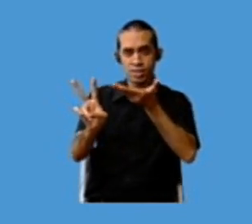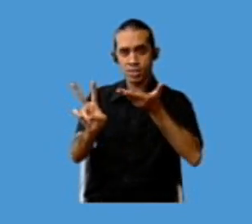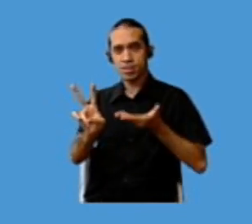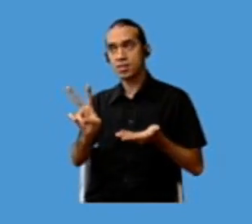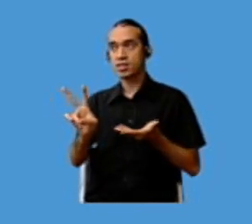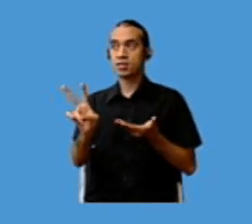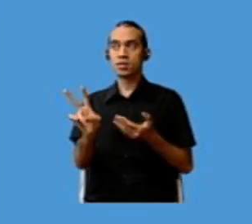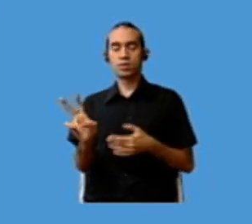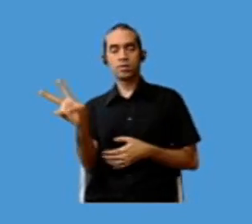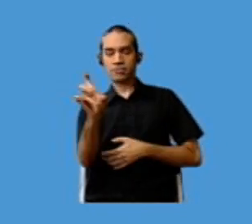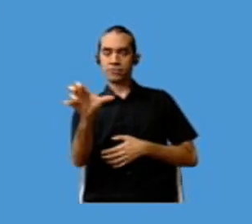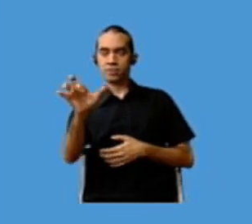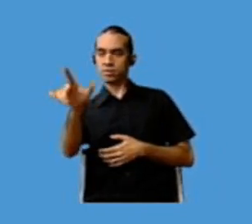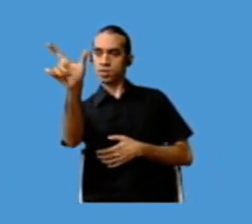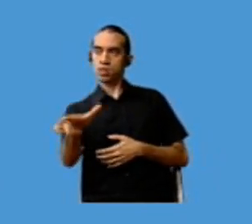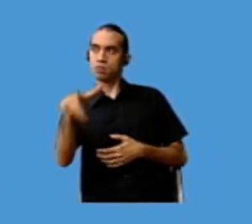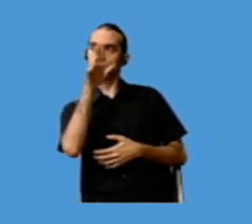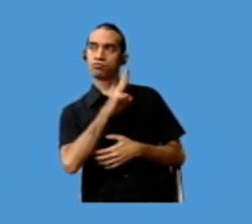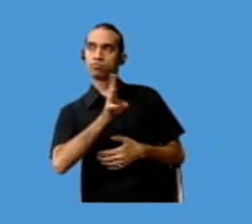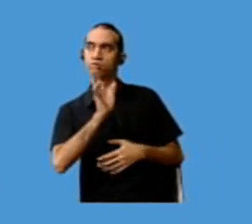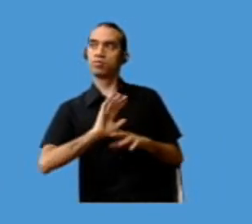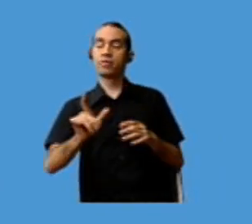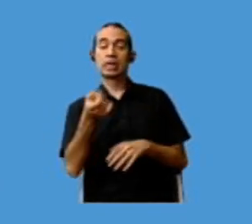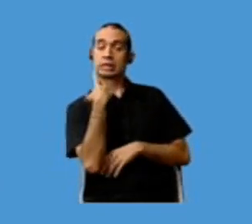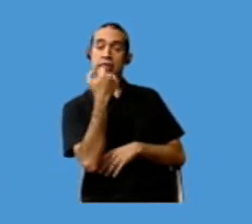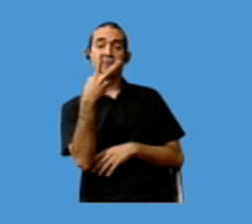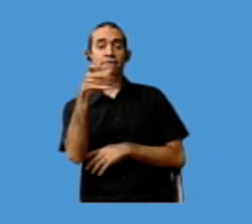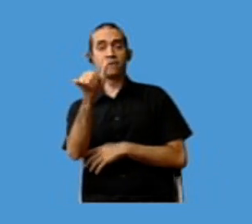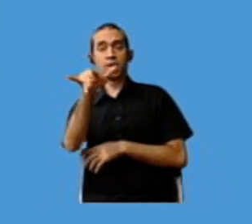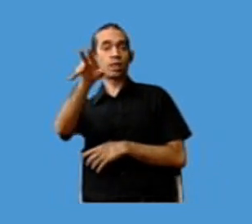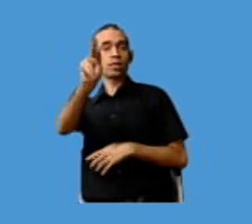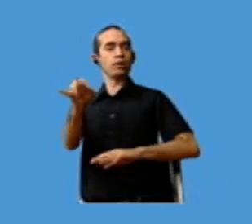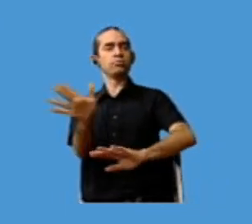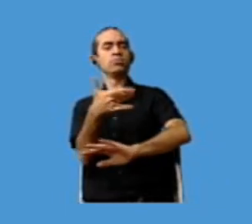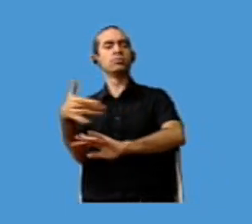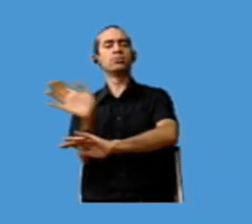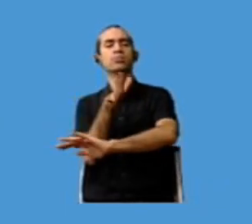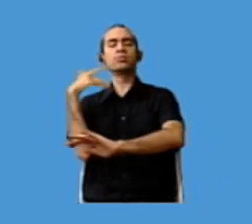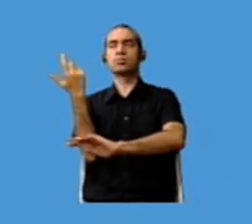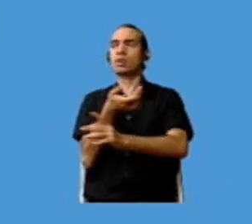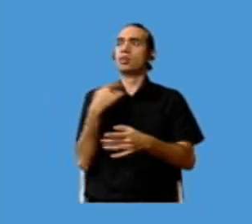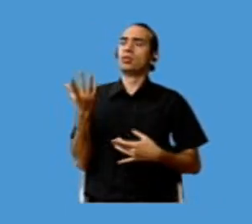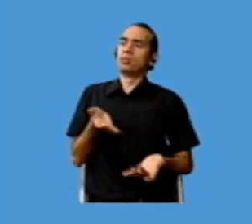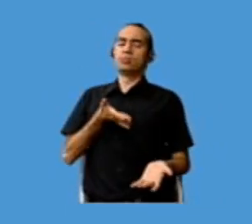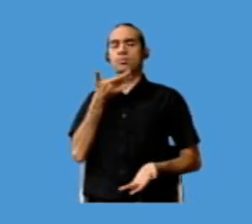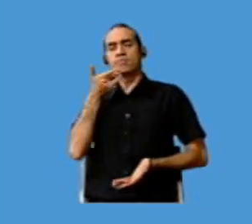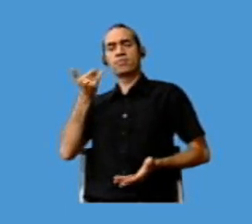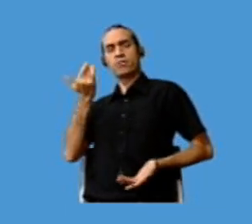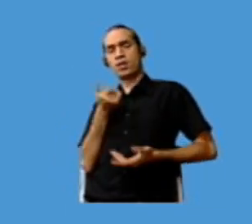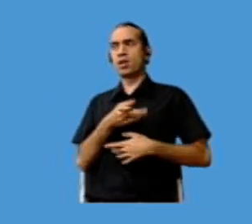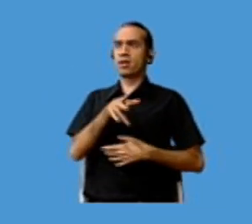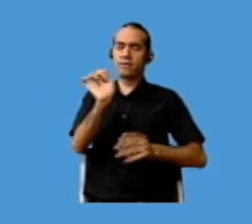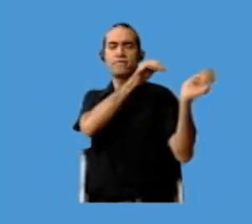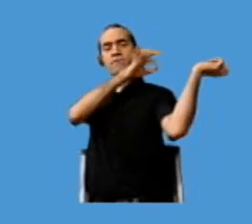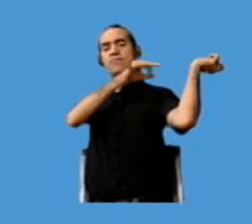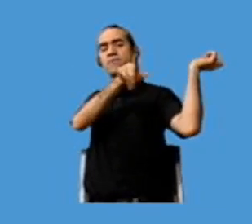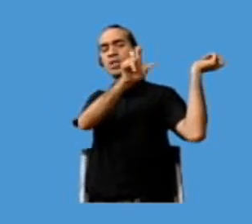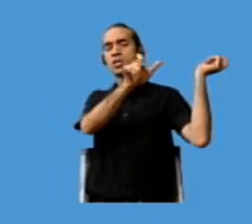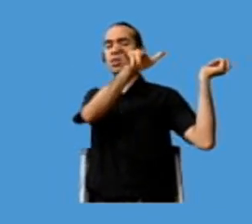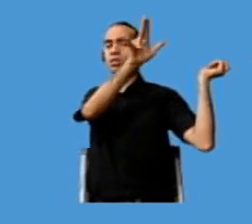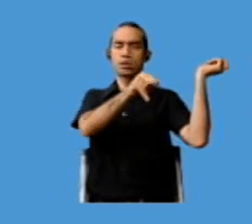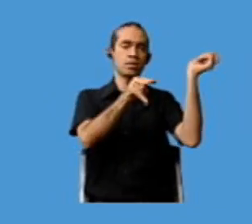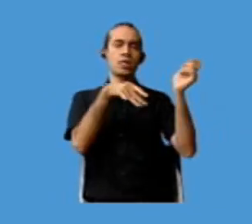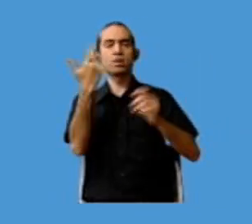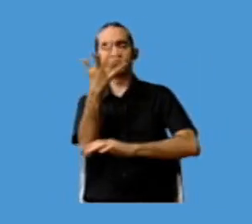When Vera took her vitamin, she played better on her violin. She